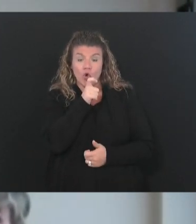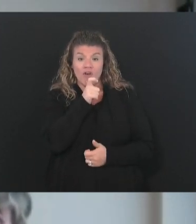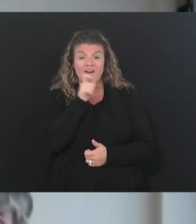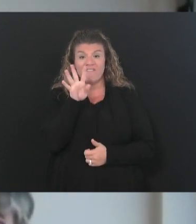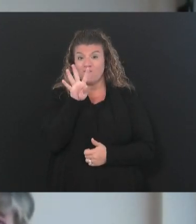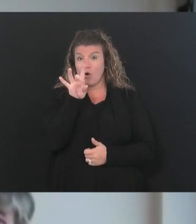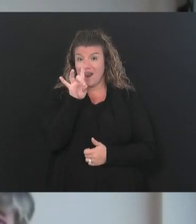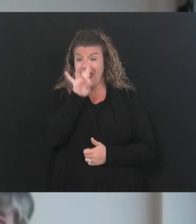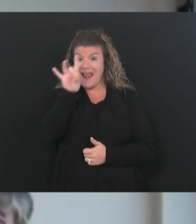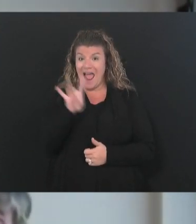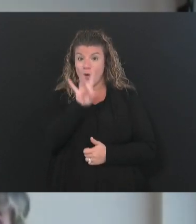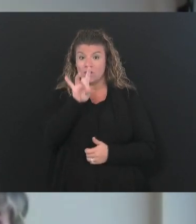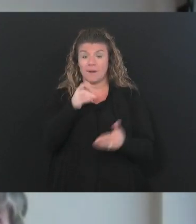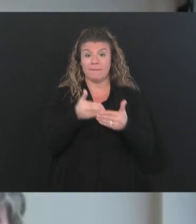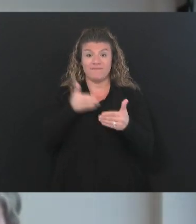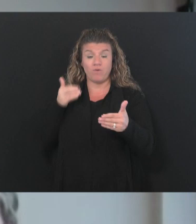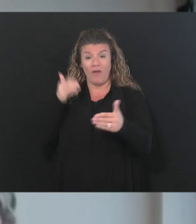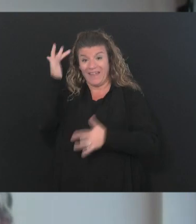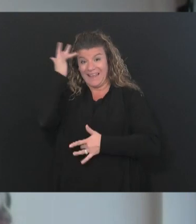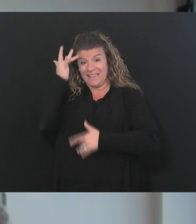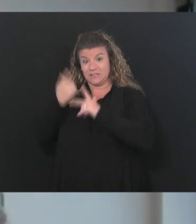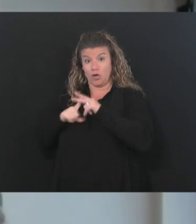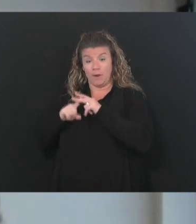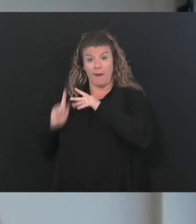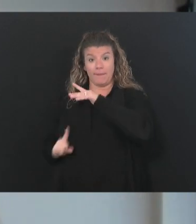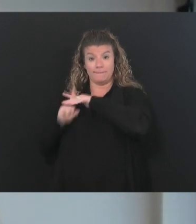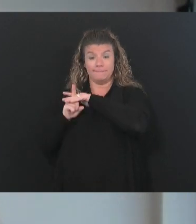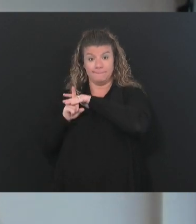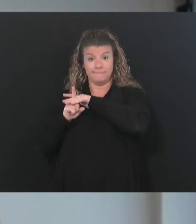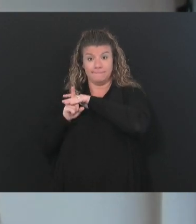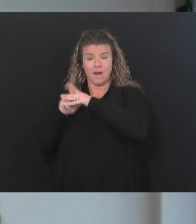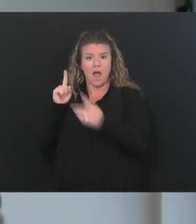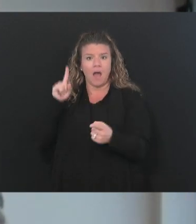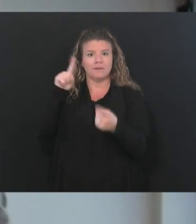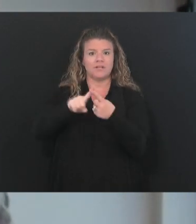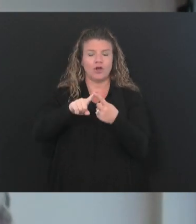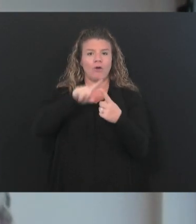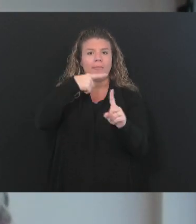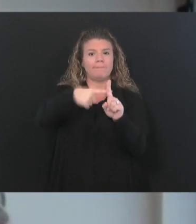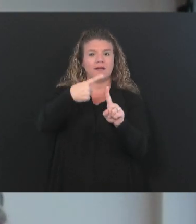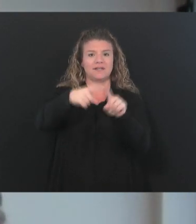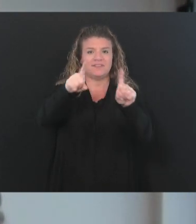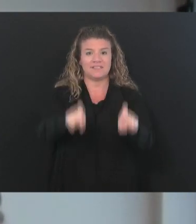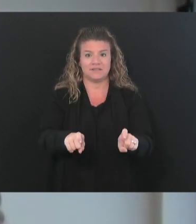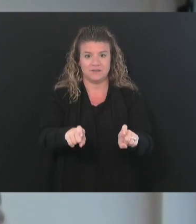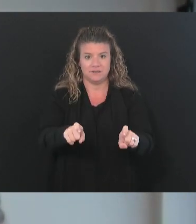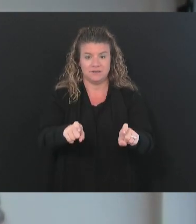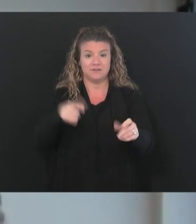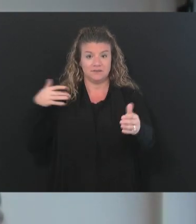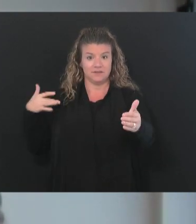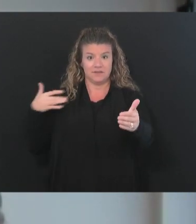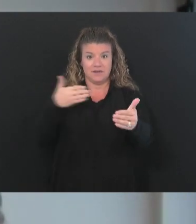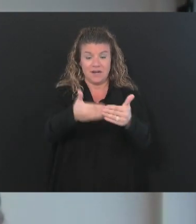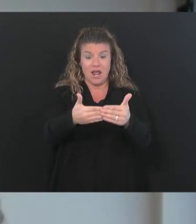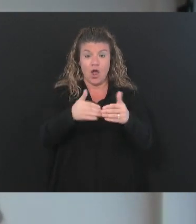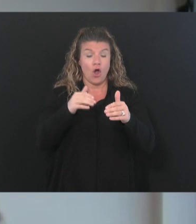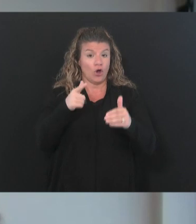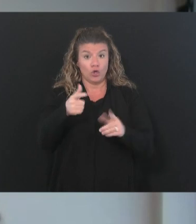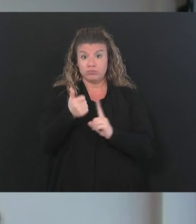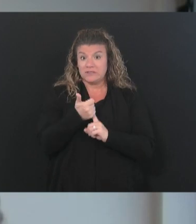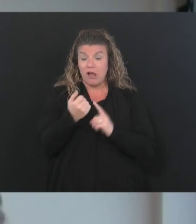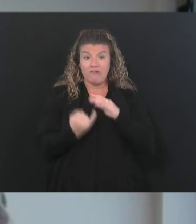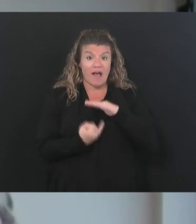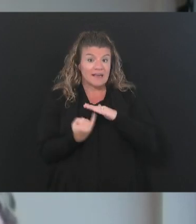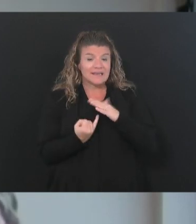48 hours before their illness began up until the present. or when they would have been self-isolating or whatever the